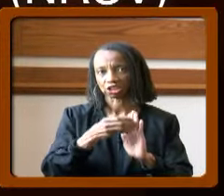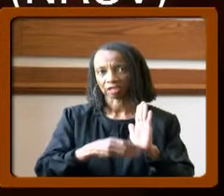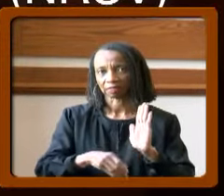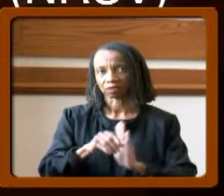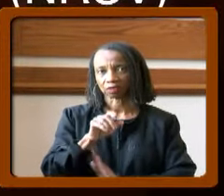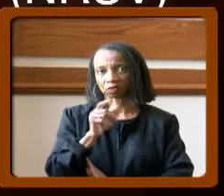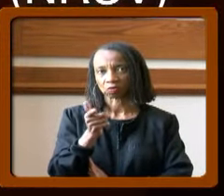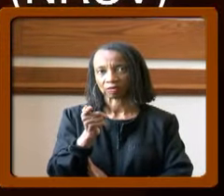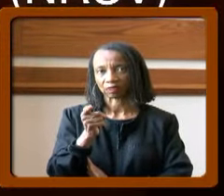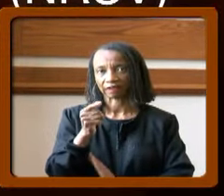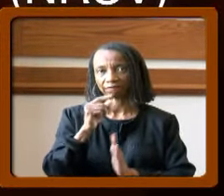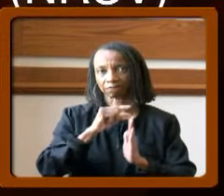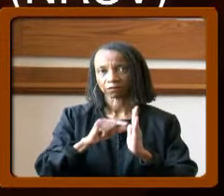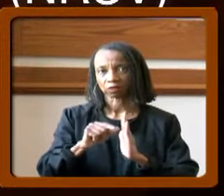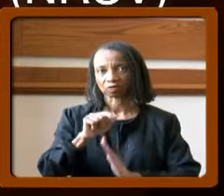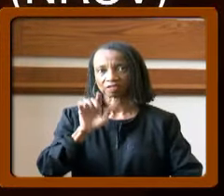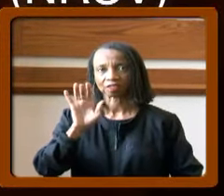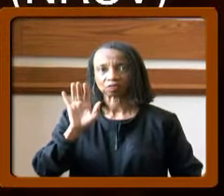verse